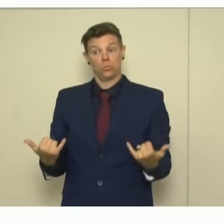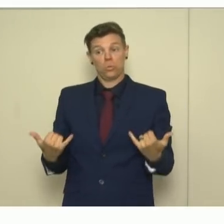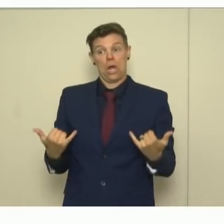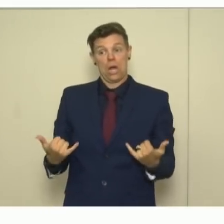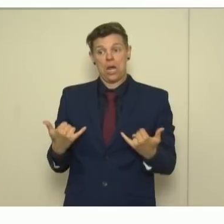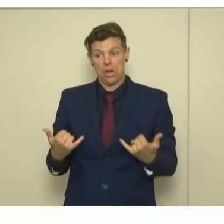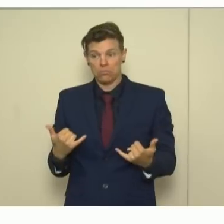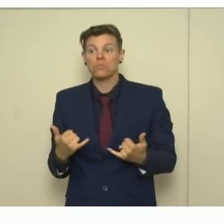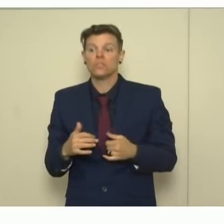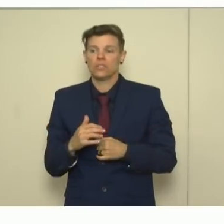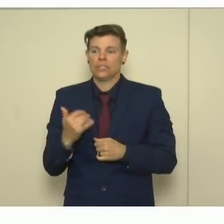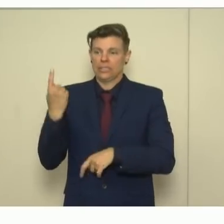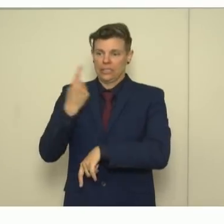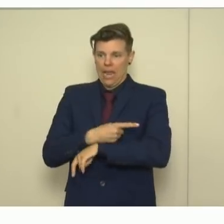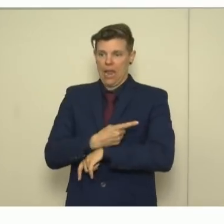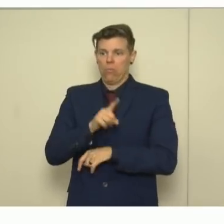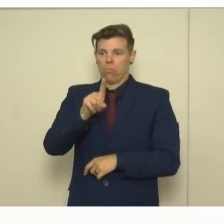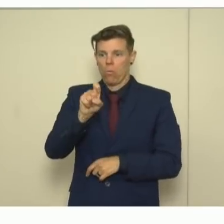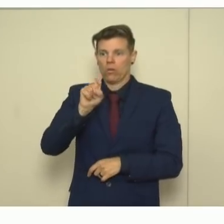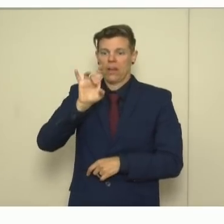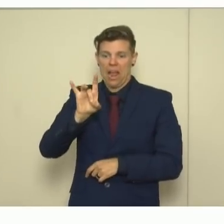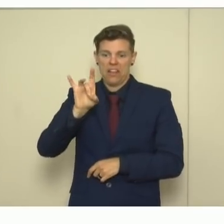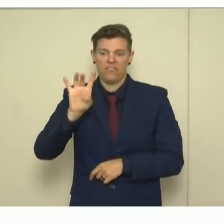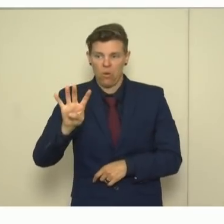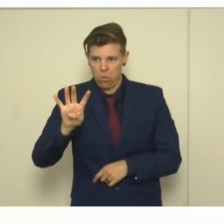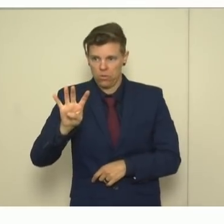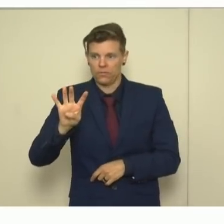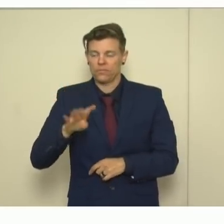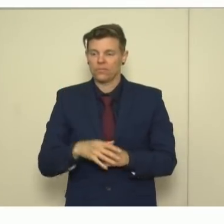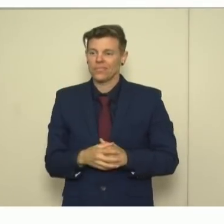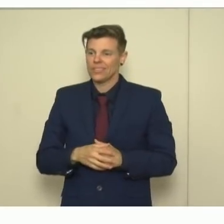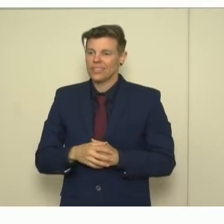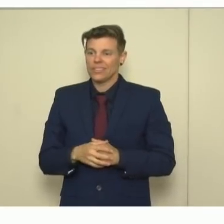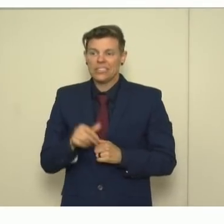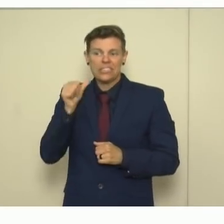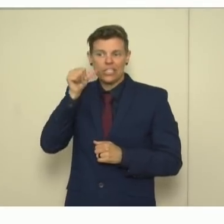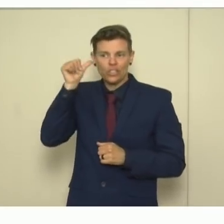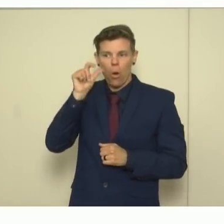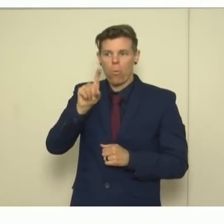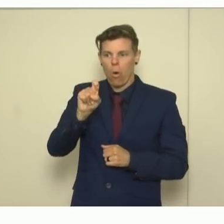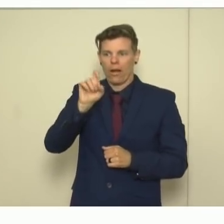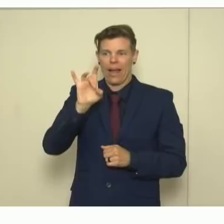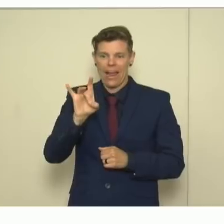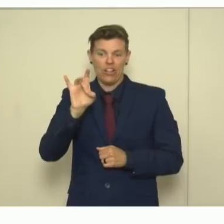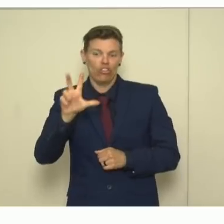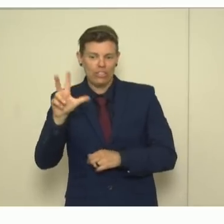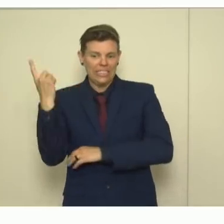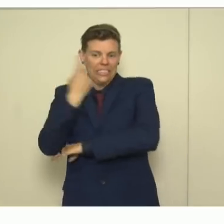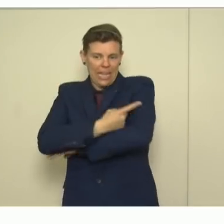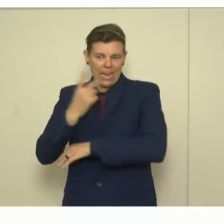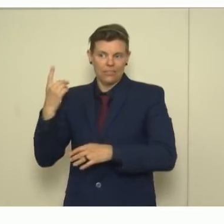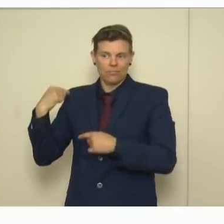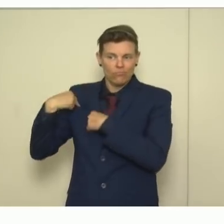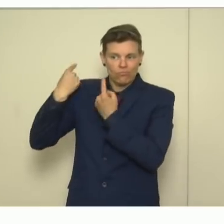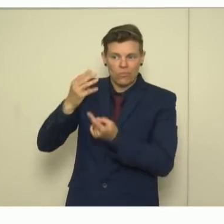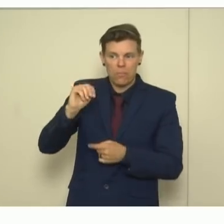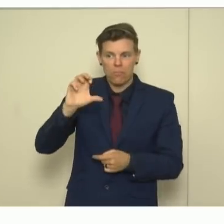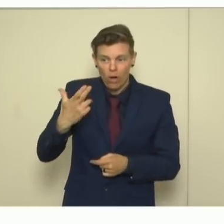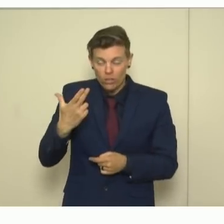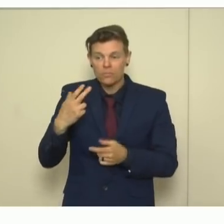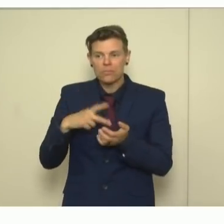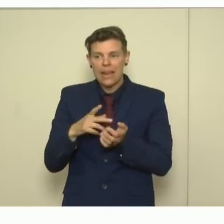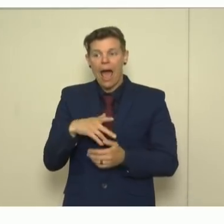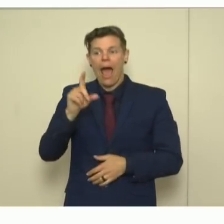day 183. And 183 is exactly half of a leap year. And so we have made it